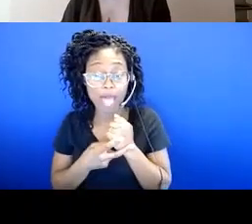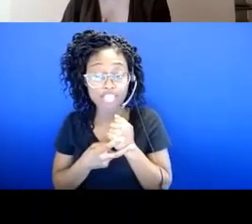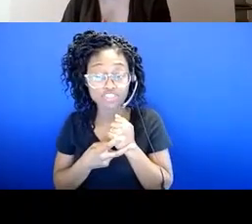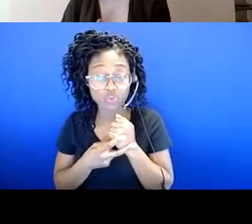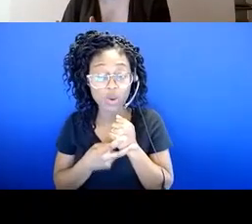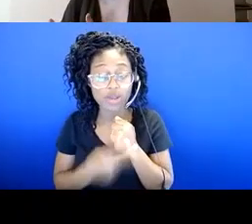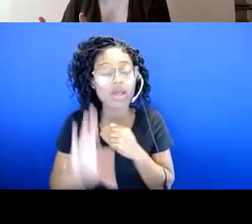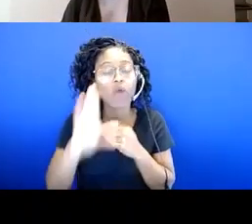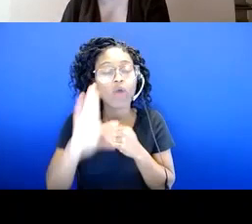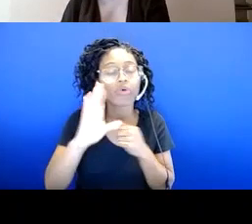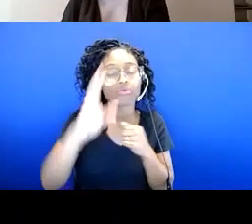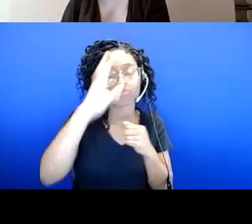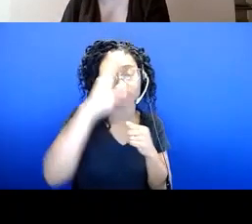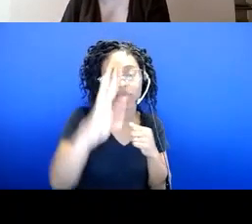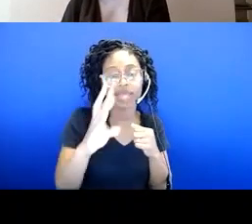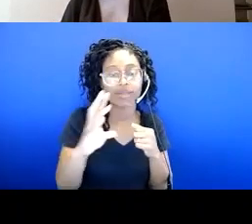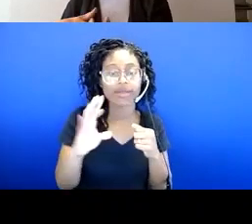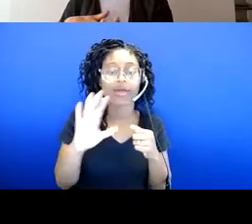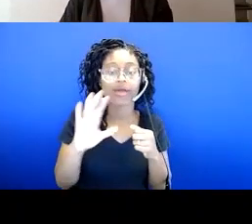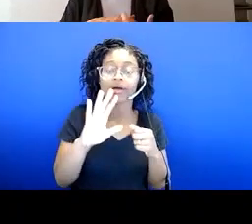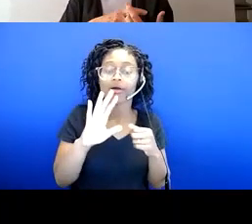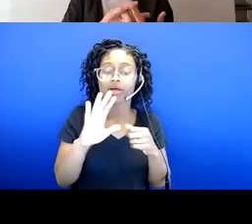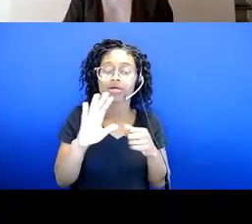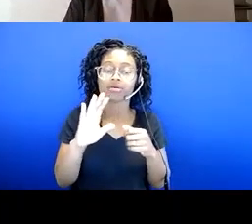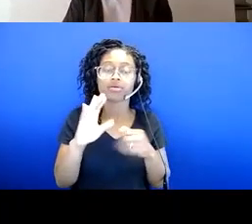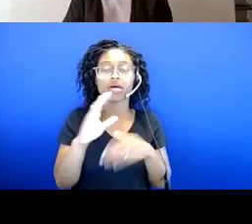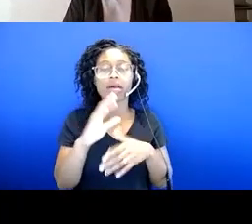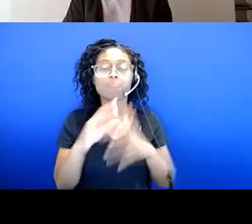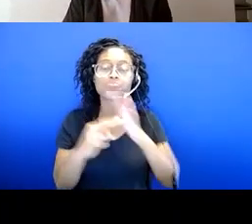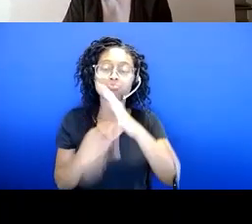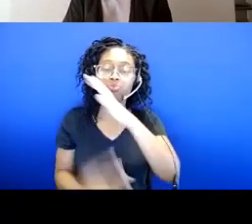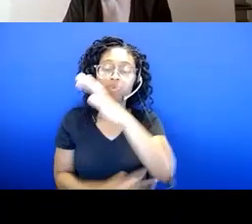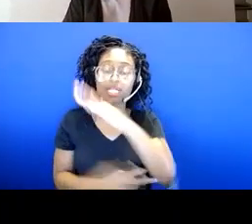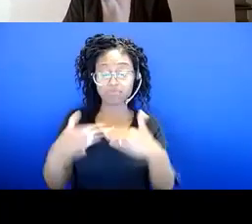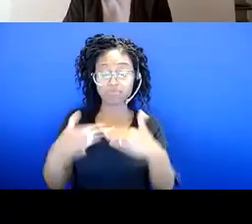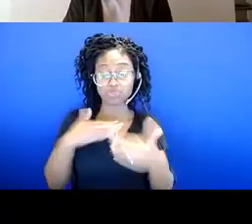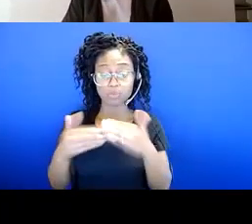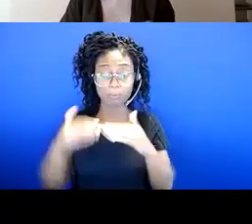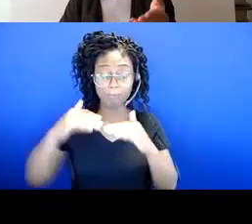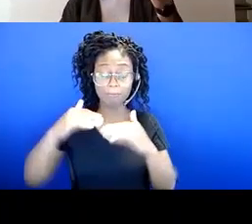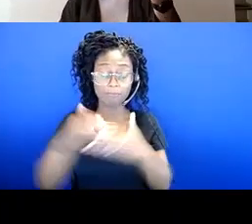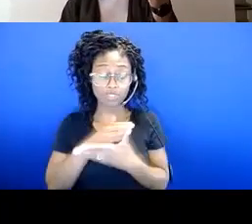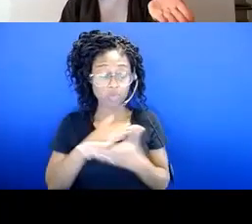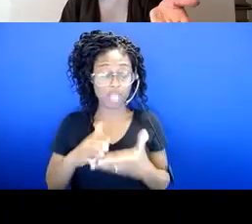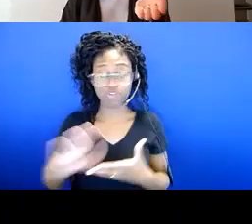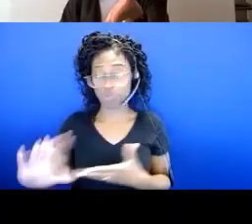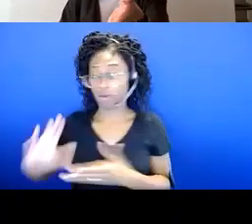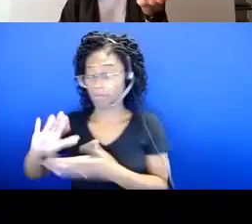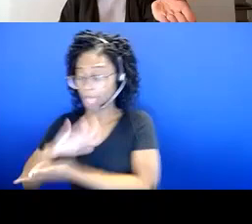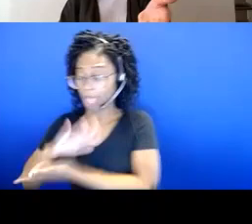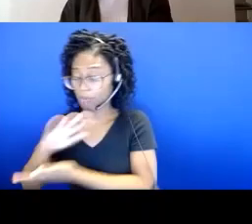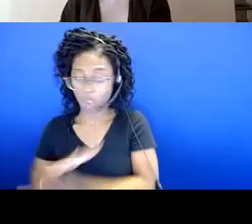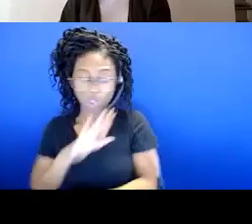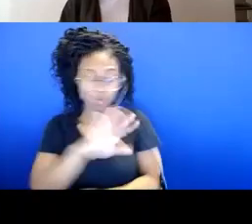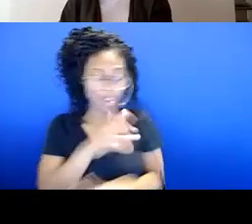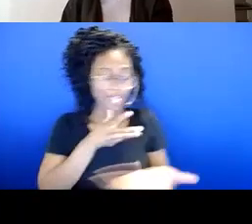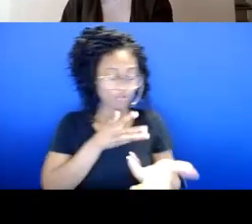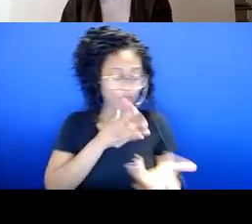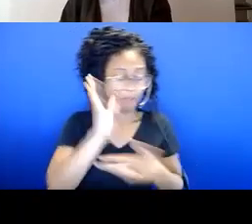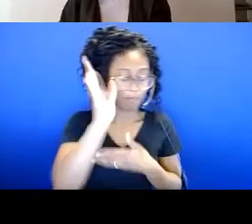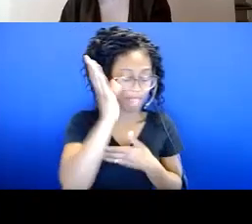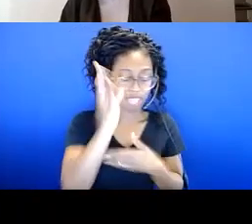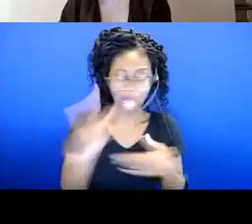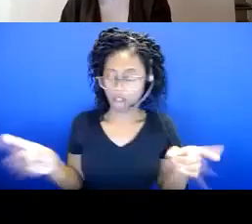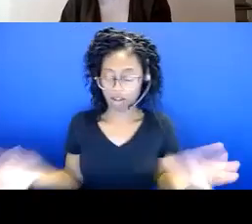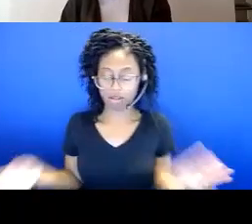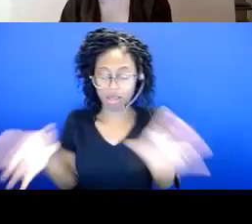the crosswalk between your paper and your interactive presentation. And the interactive presentation also has a